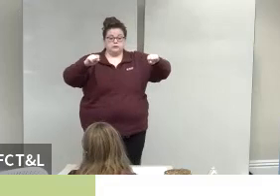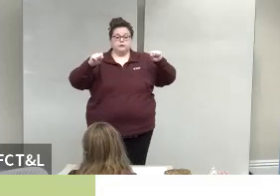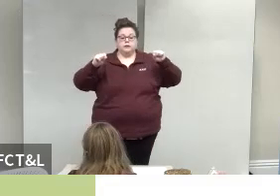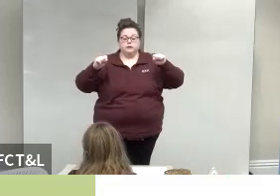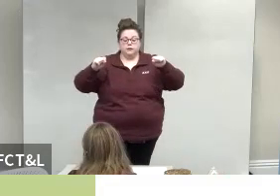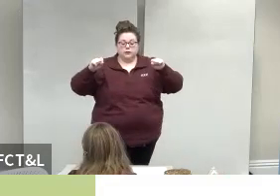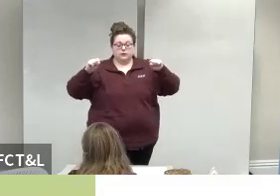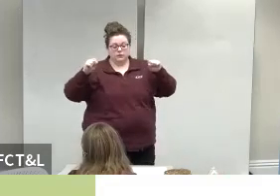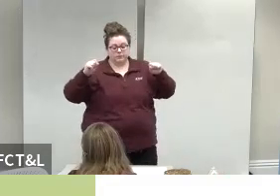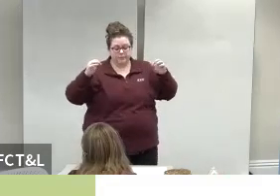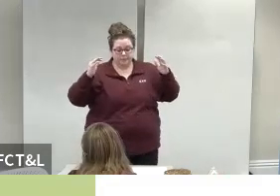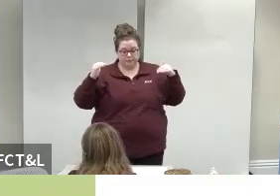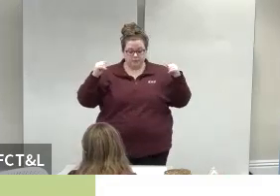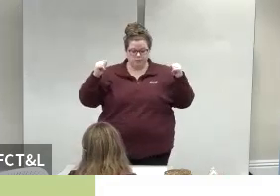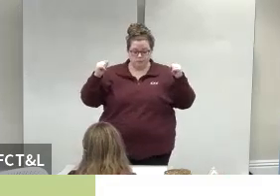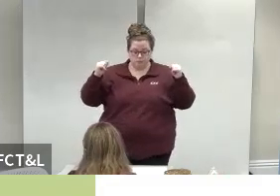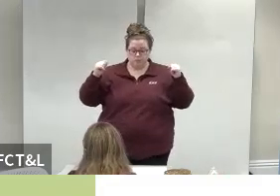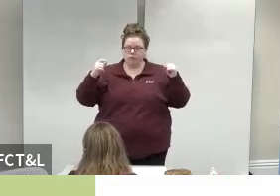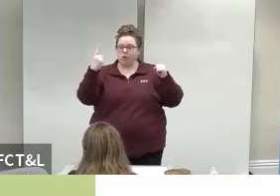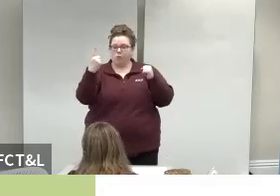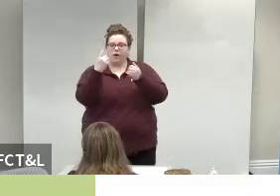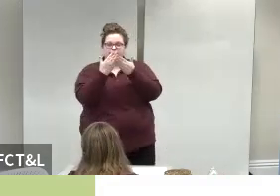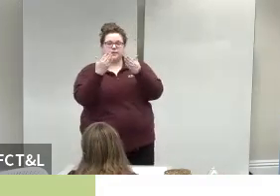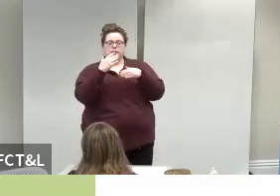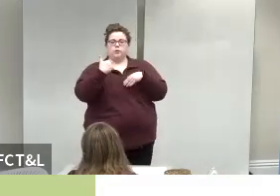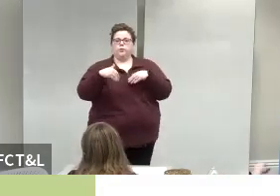So those are all good points of everything that you've thrown out.